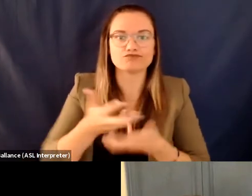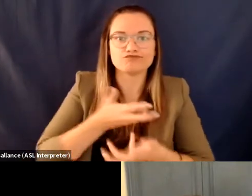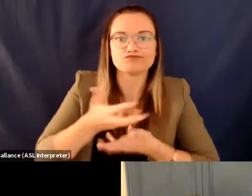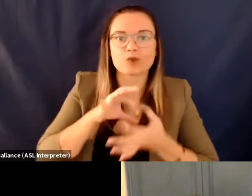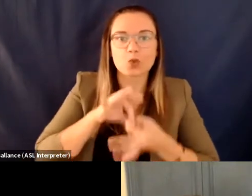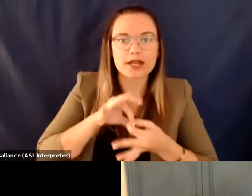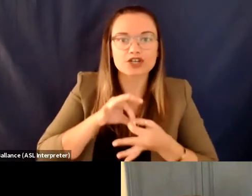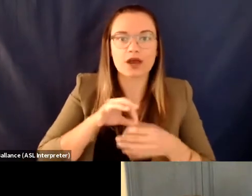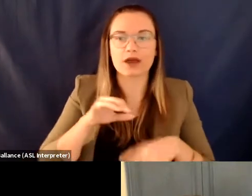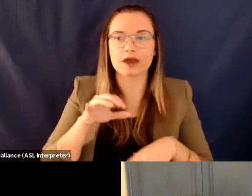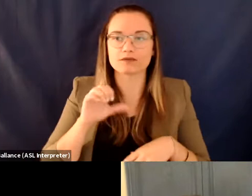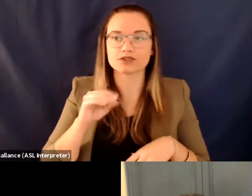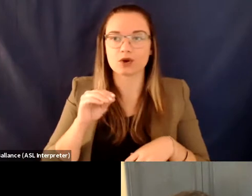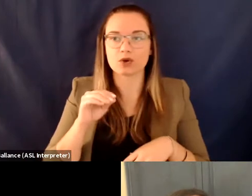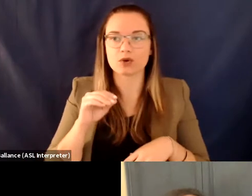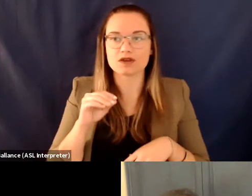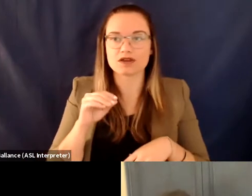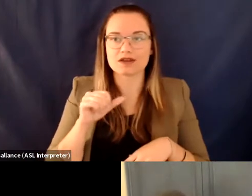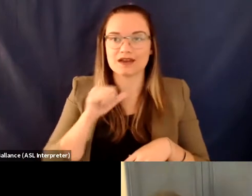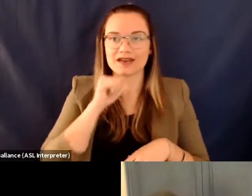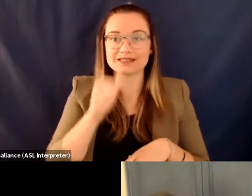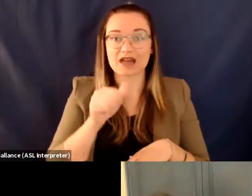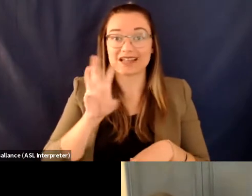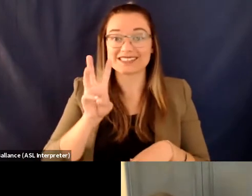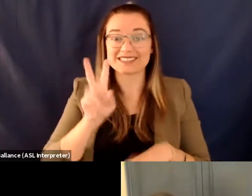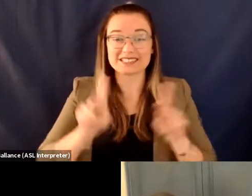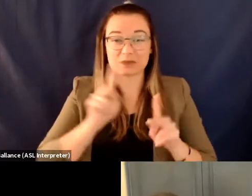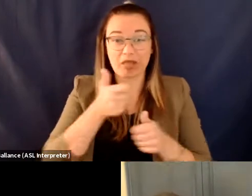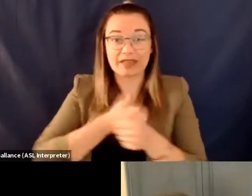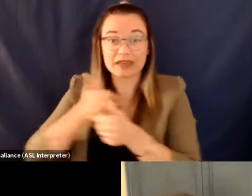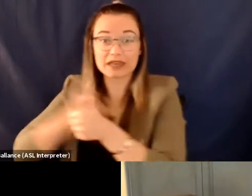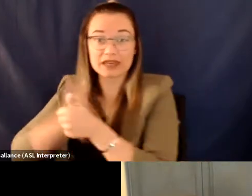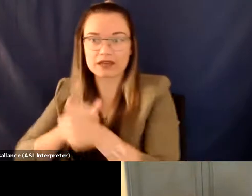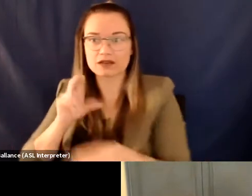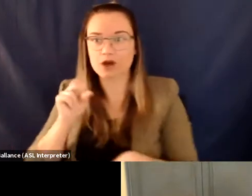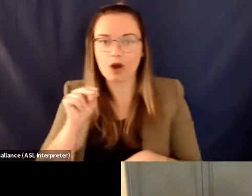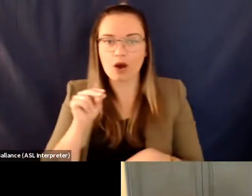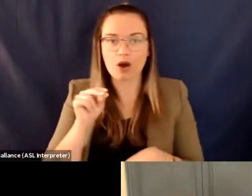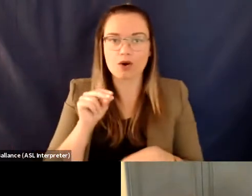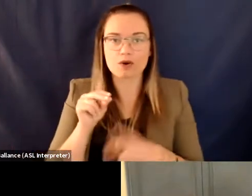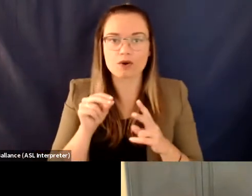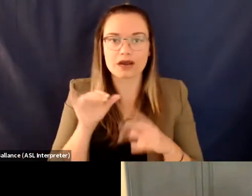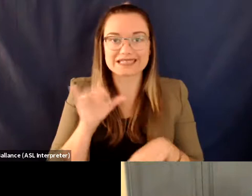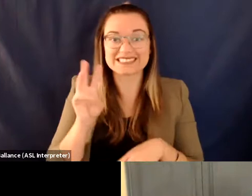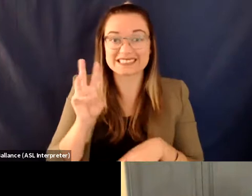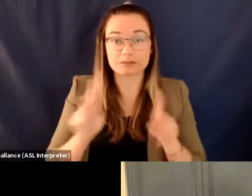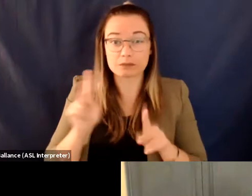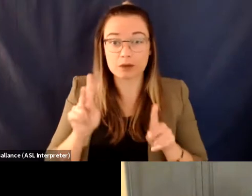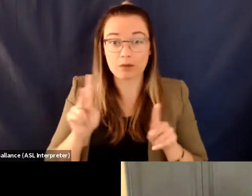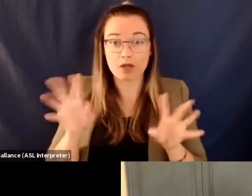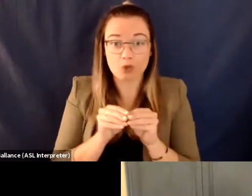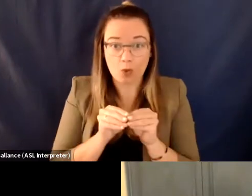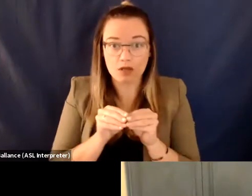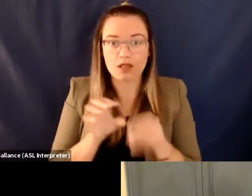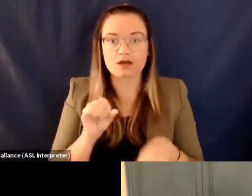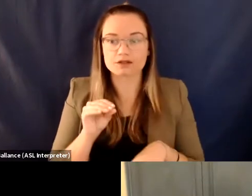crews were not 6 people crews that were following each of our characters. It was really like Martina Radwan, you know, you're working with Ben Feinstein,